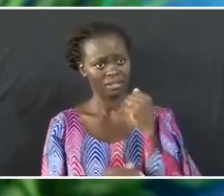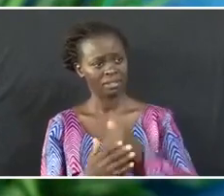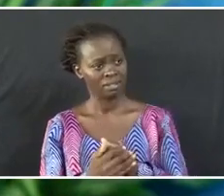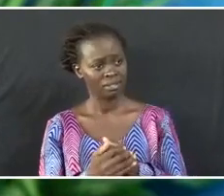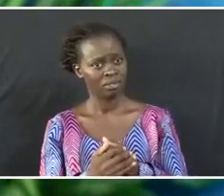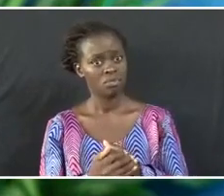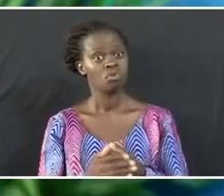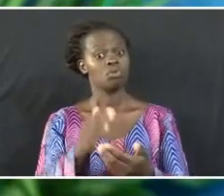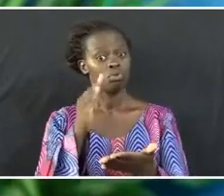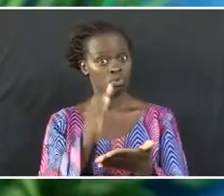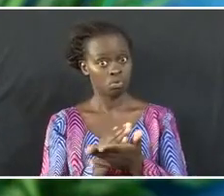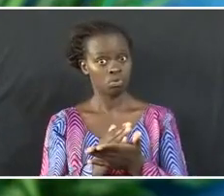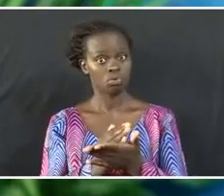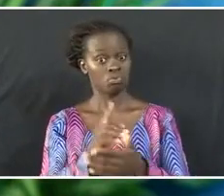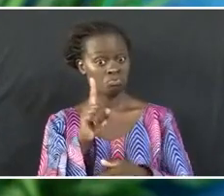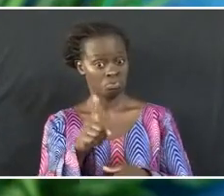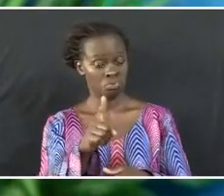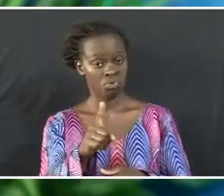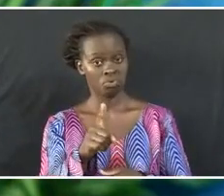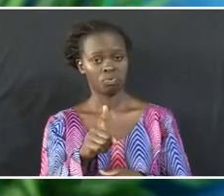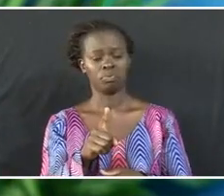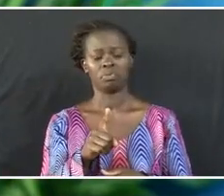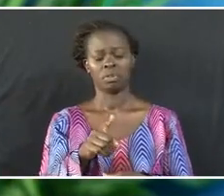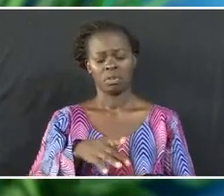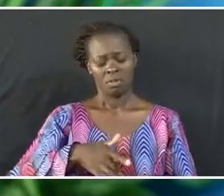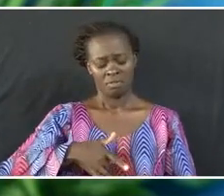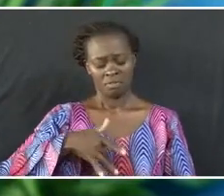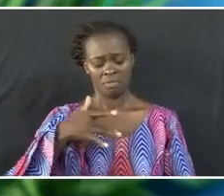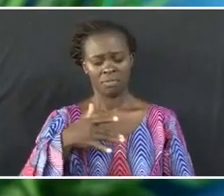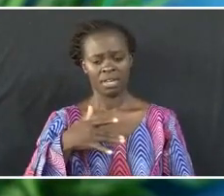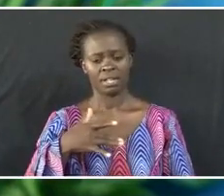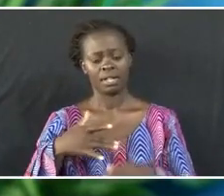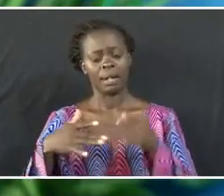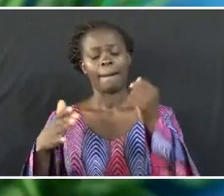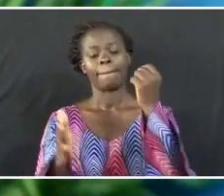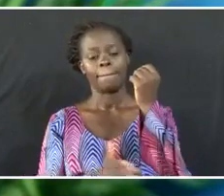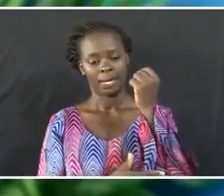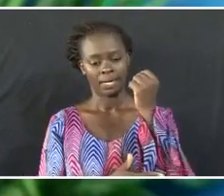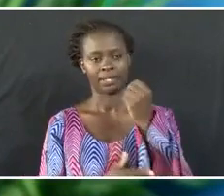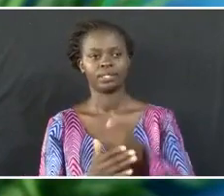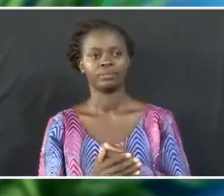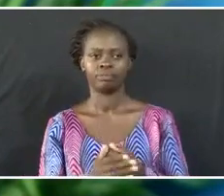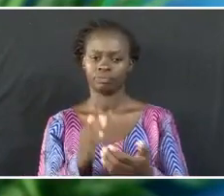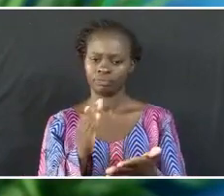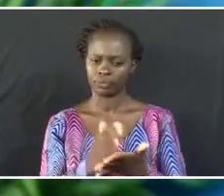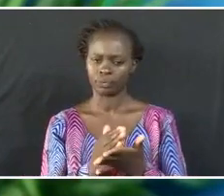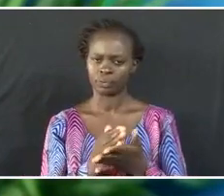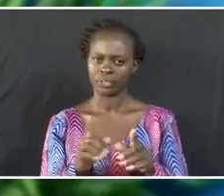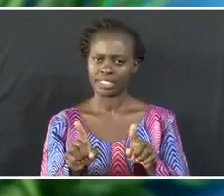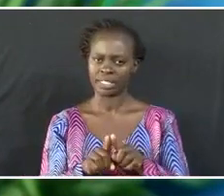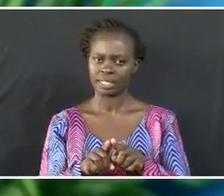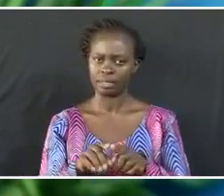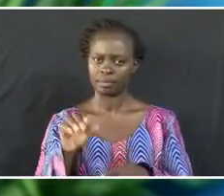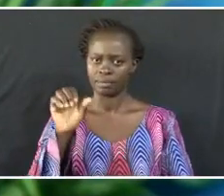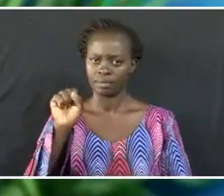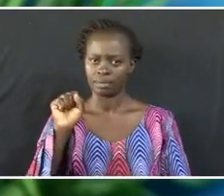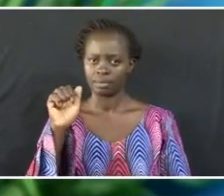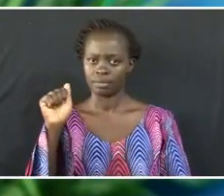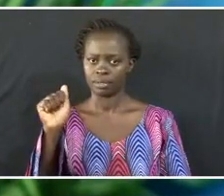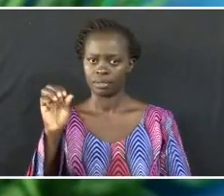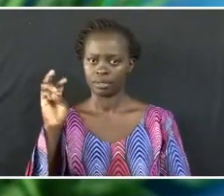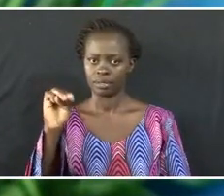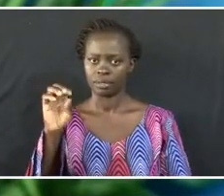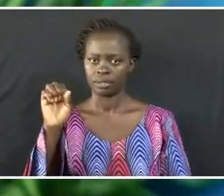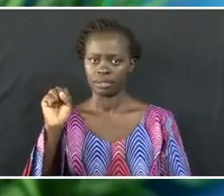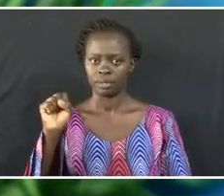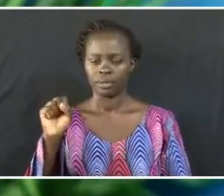I'm sure you felt terrible. That is probably how Samson felt. Over and over